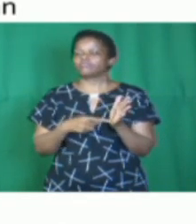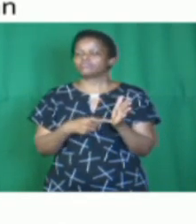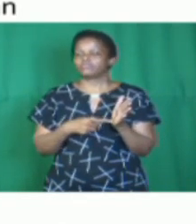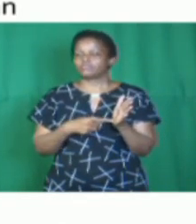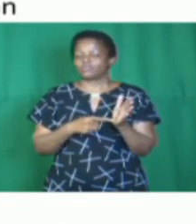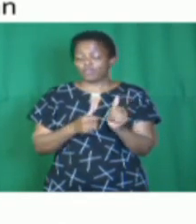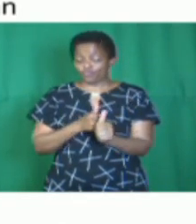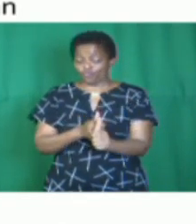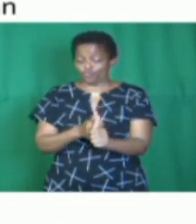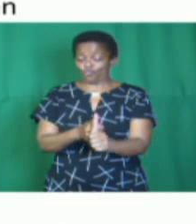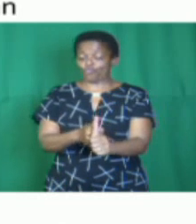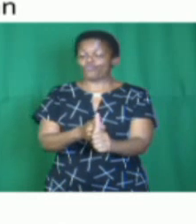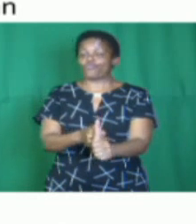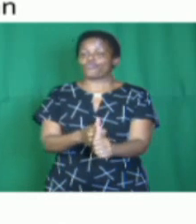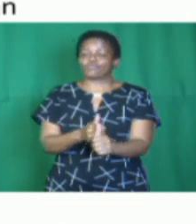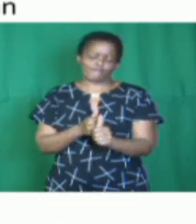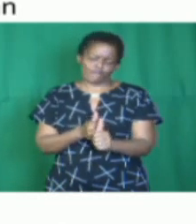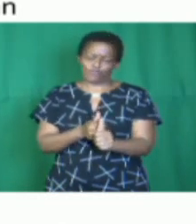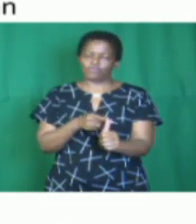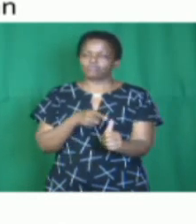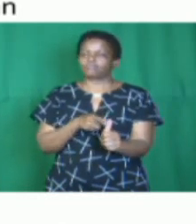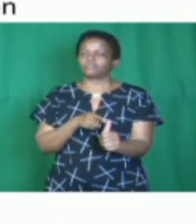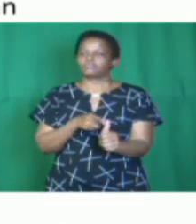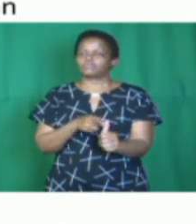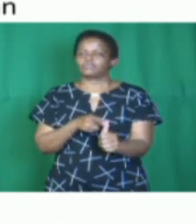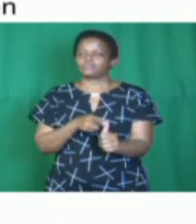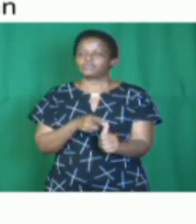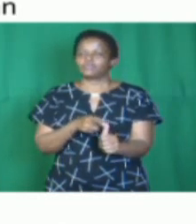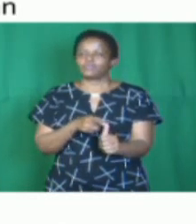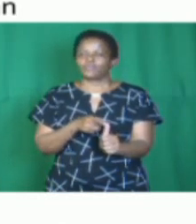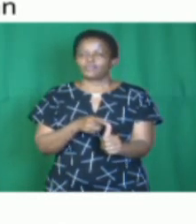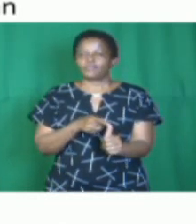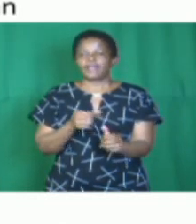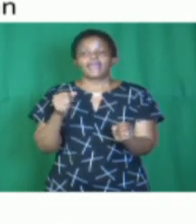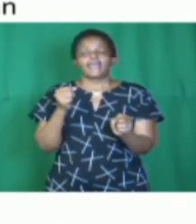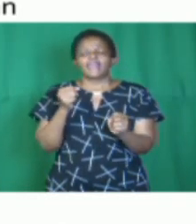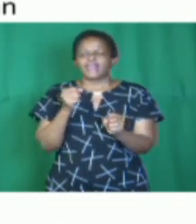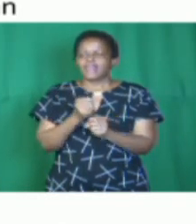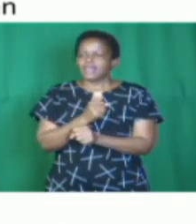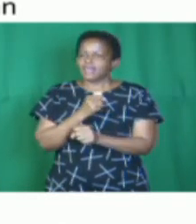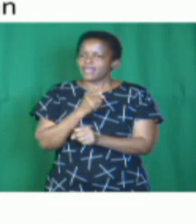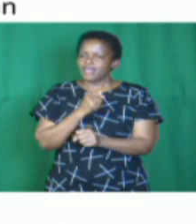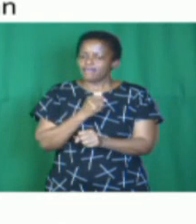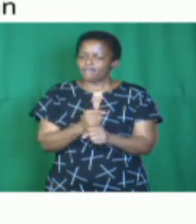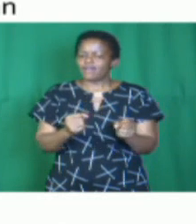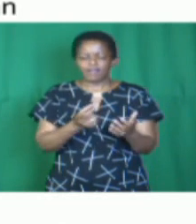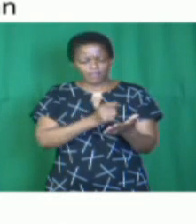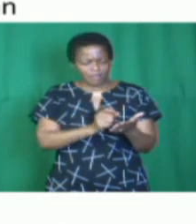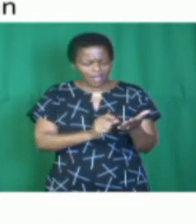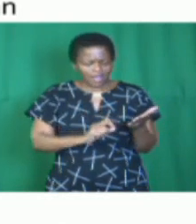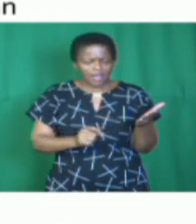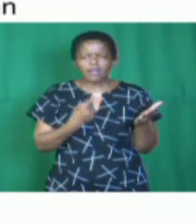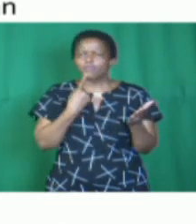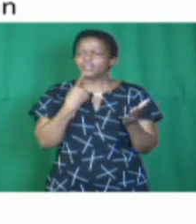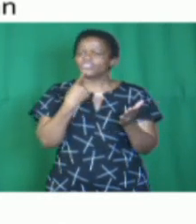descriptive. It's a very important one. You are not supposed to tell the reader, but show